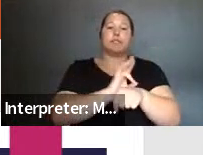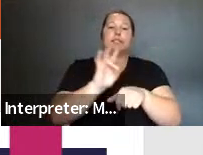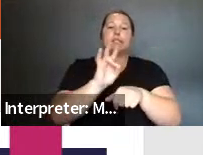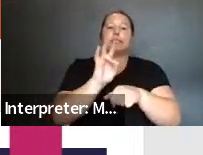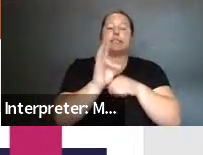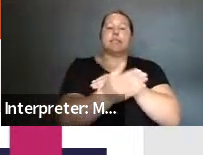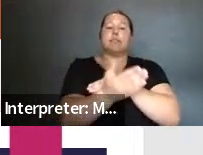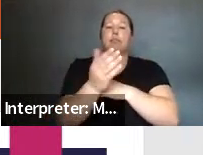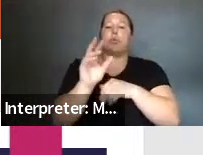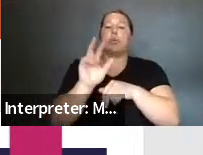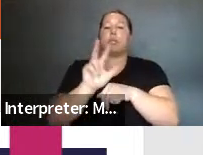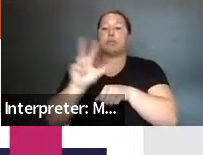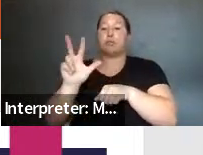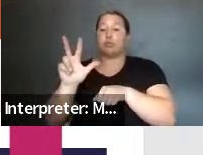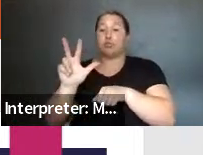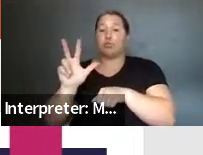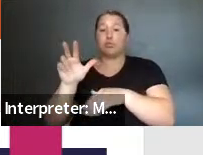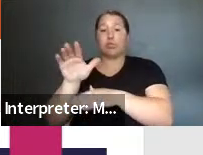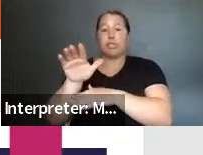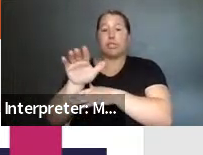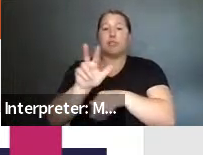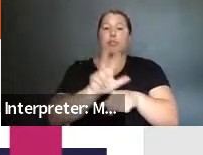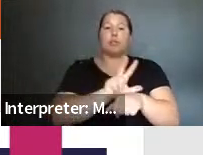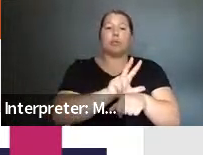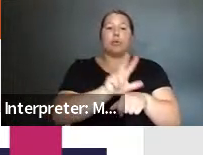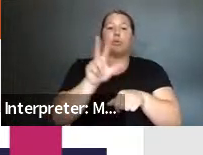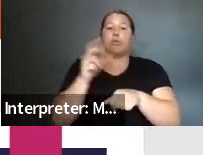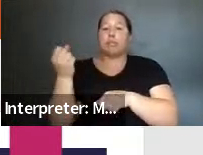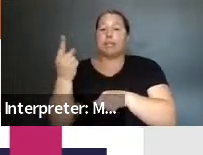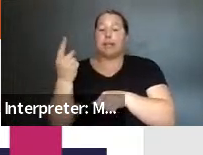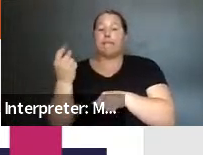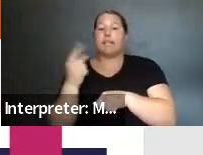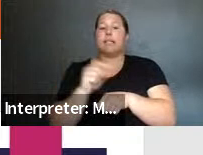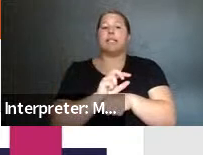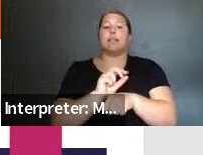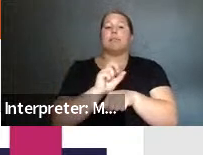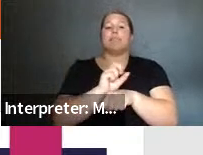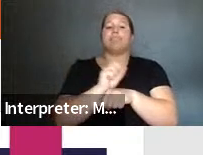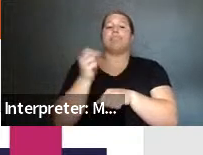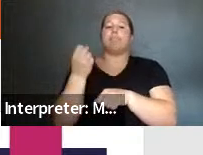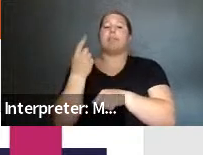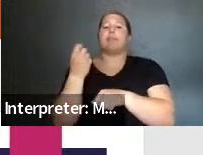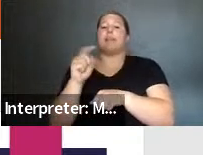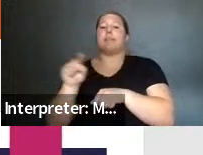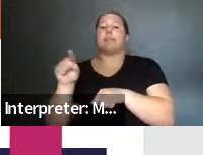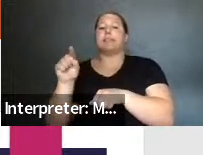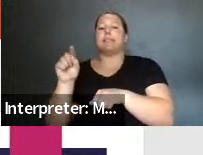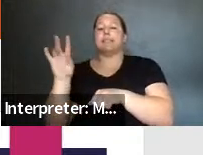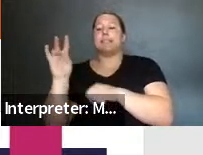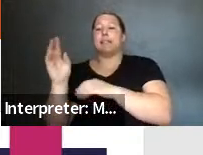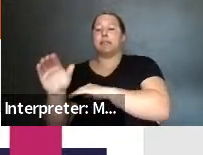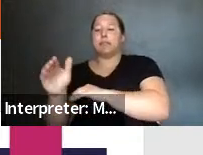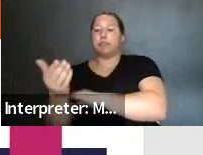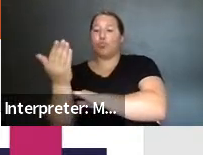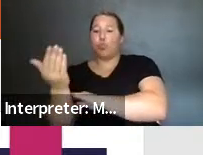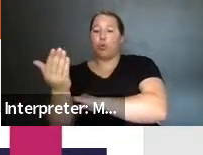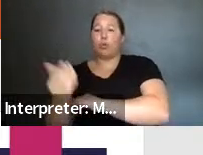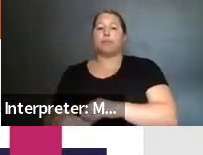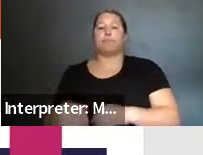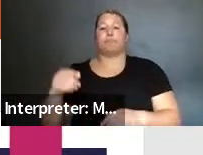to 11 p.m., and then we have 11 p.m. to 7 a.m. And these are all staffed by trained